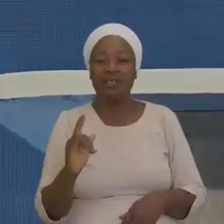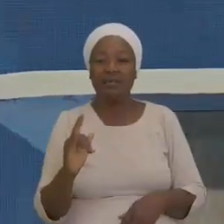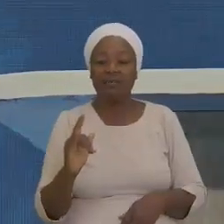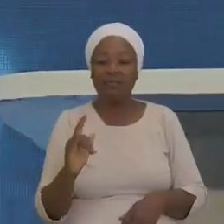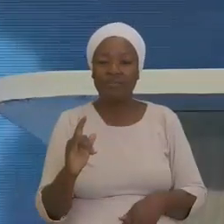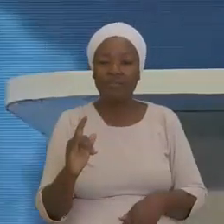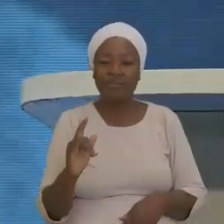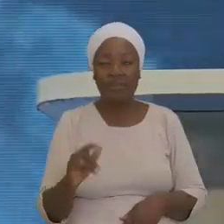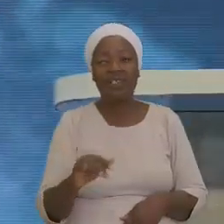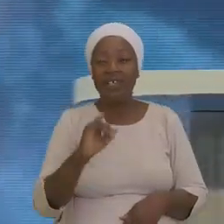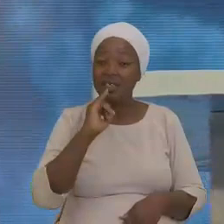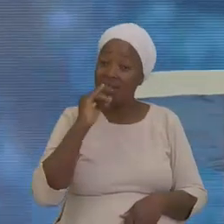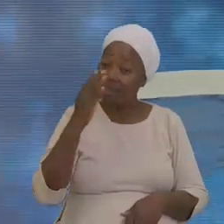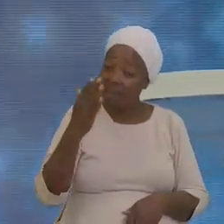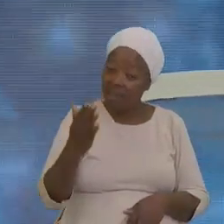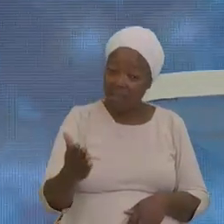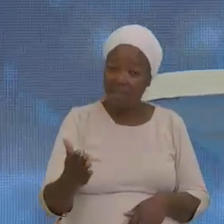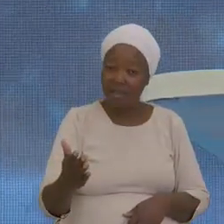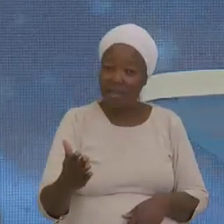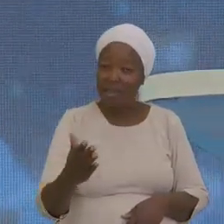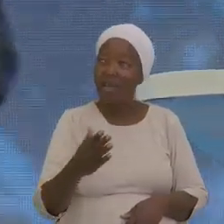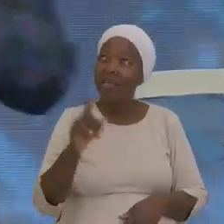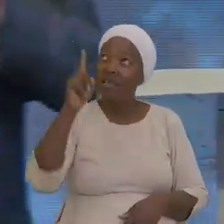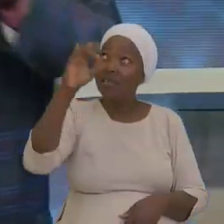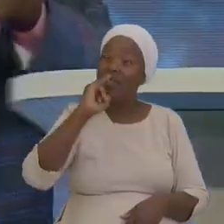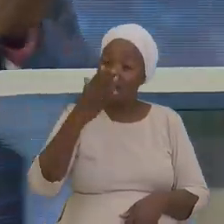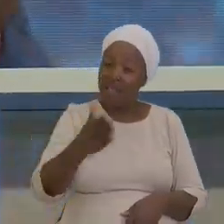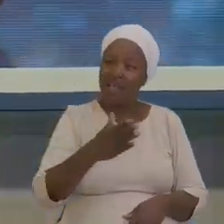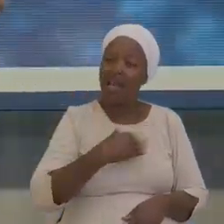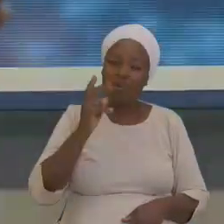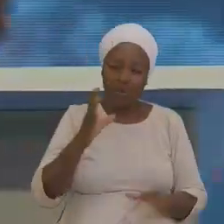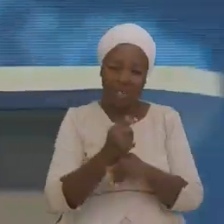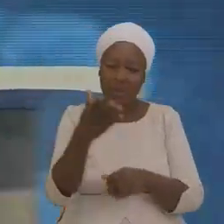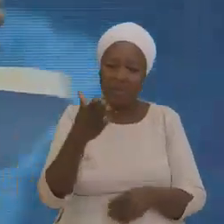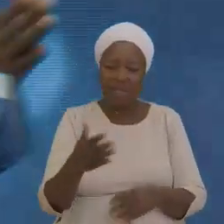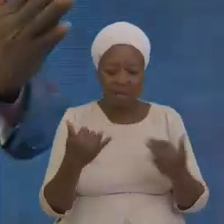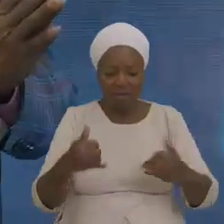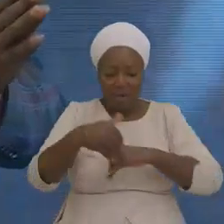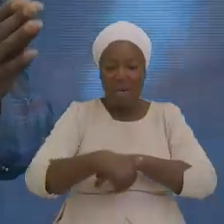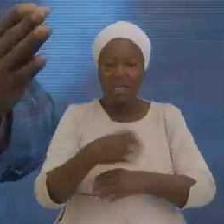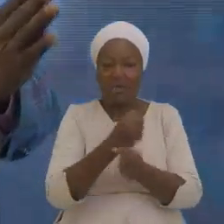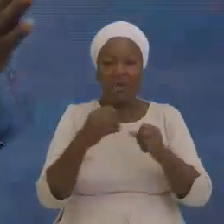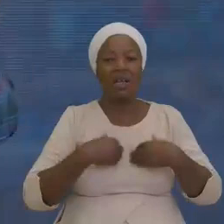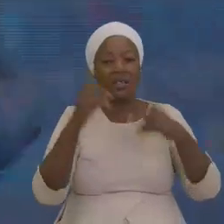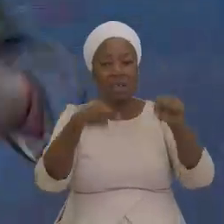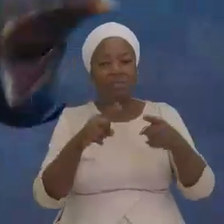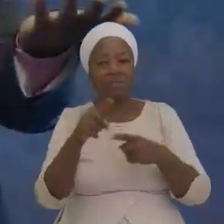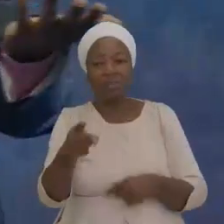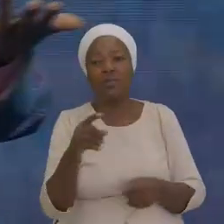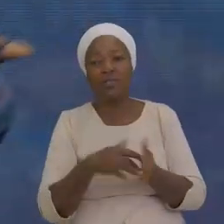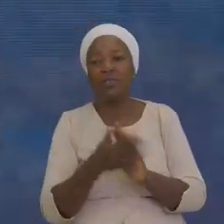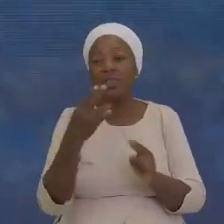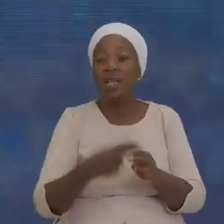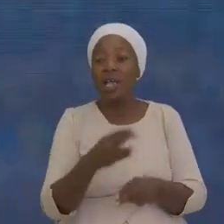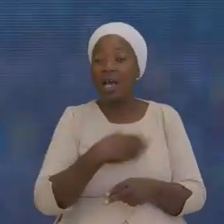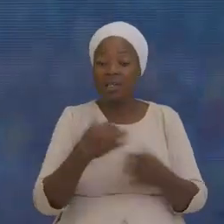It's there, and it will take you there. Tonight, salvation has come to you. And tonight, you